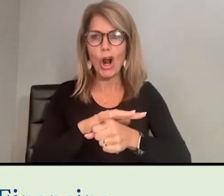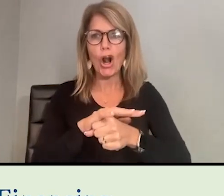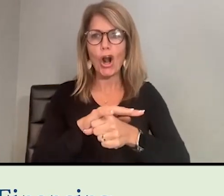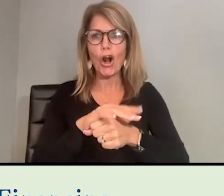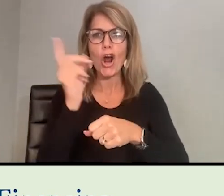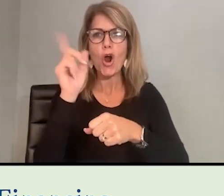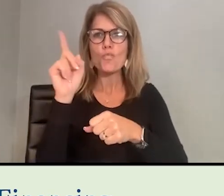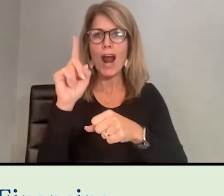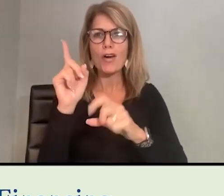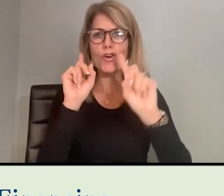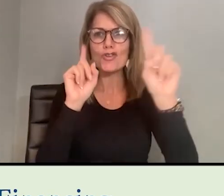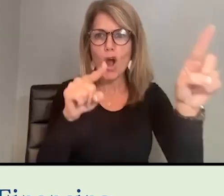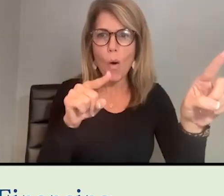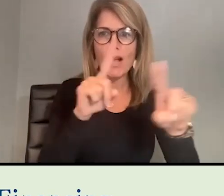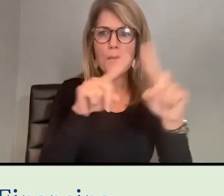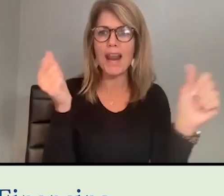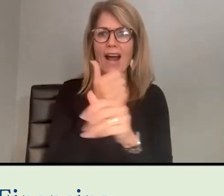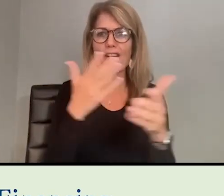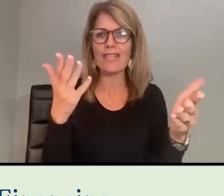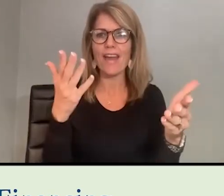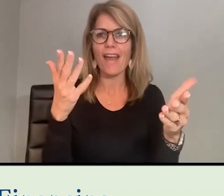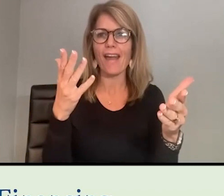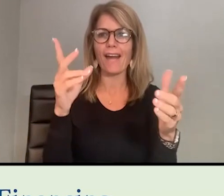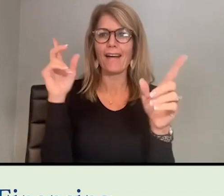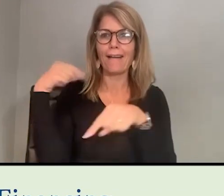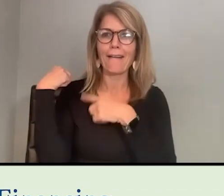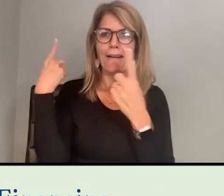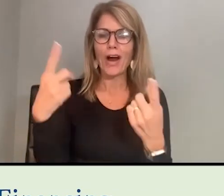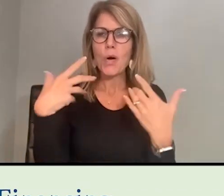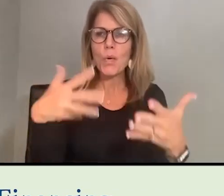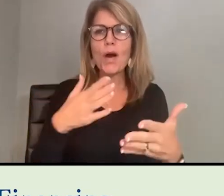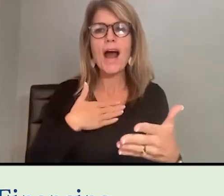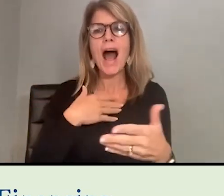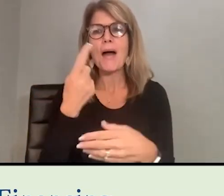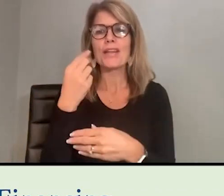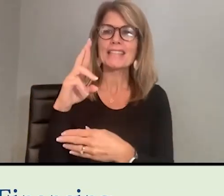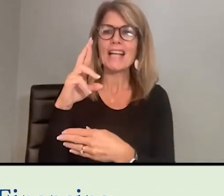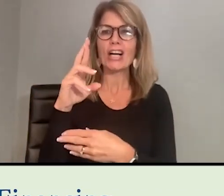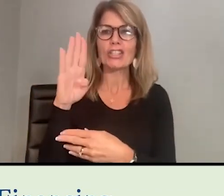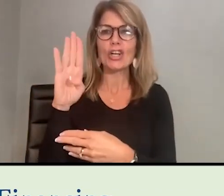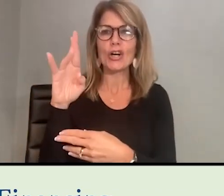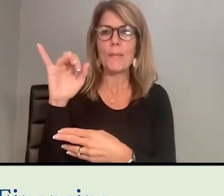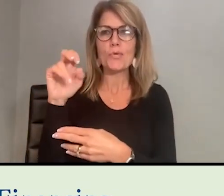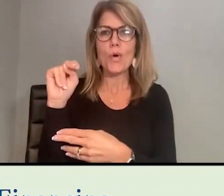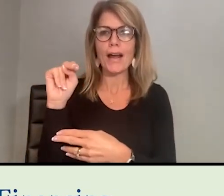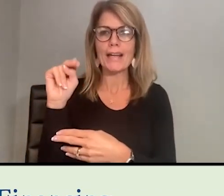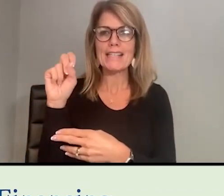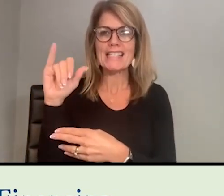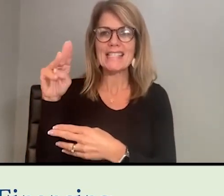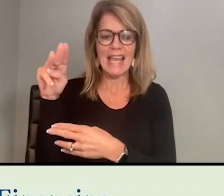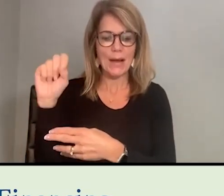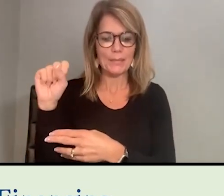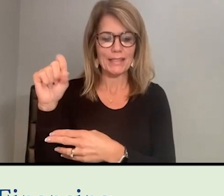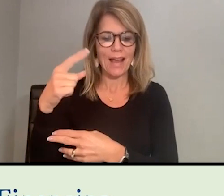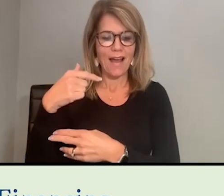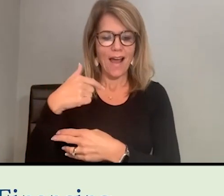so thankful for what has been delivered so far. I'm Dr. Brian Sims. I am the Senior Medical Advisor with the National Association of State